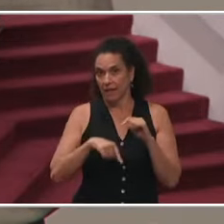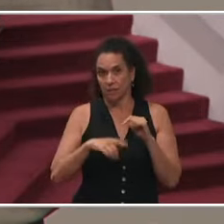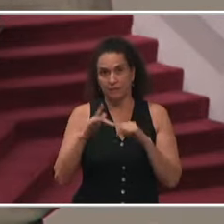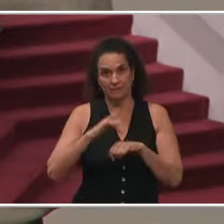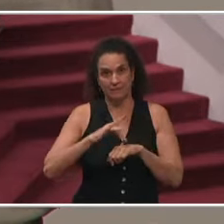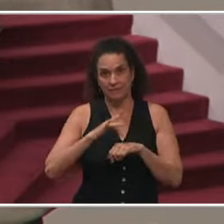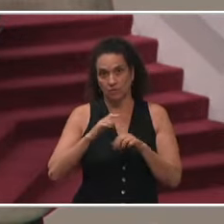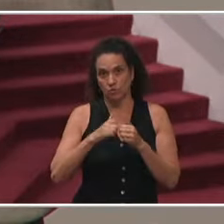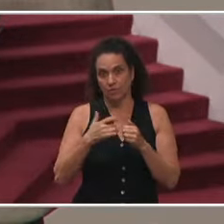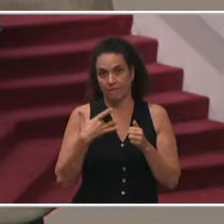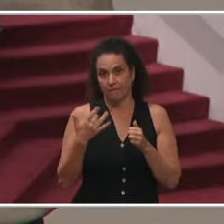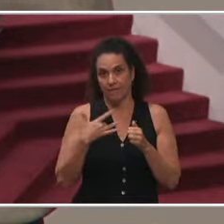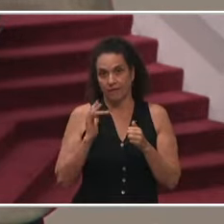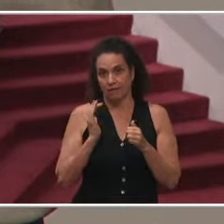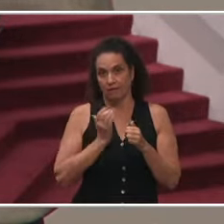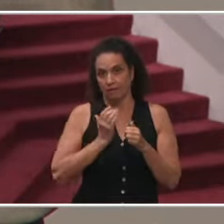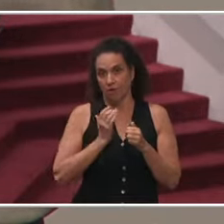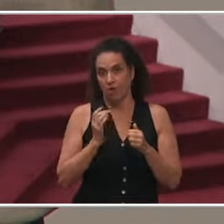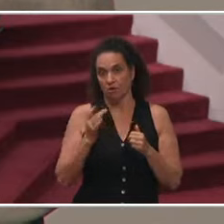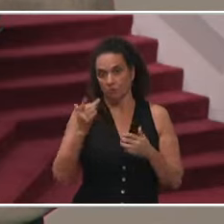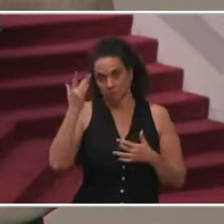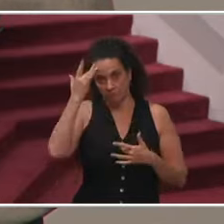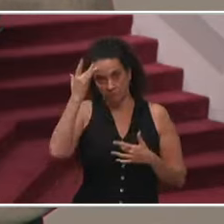the feeling of our infirmities,